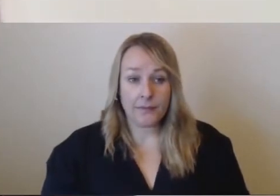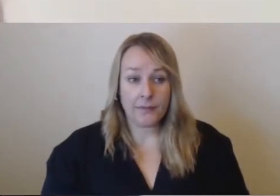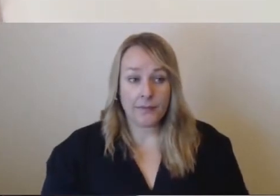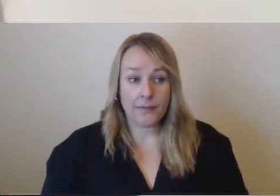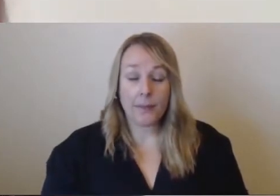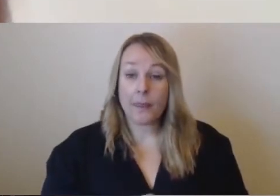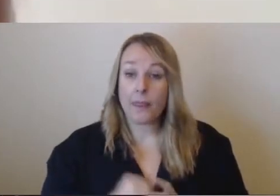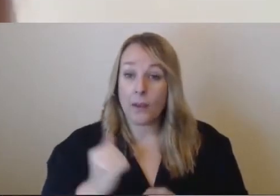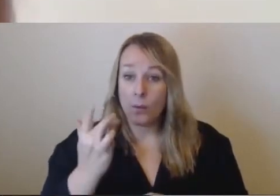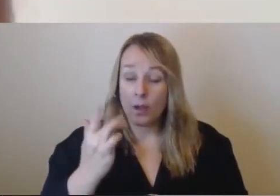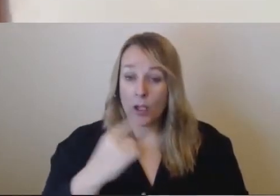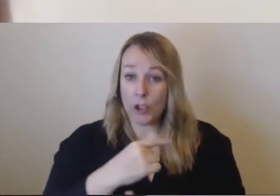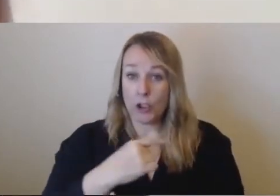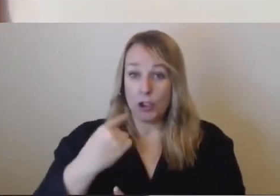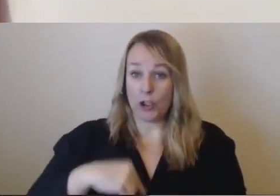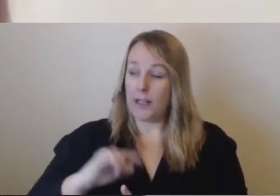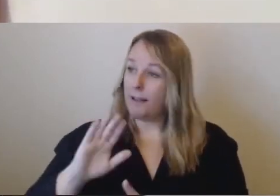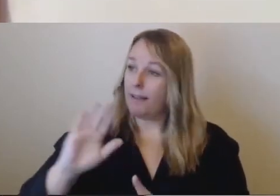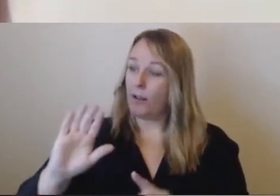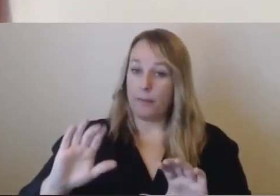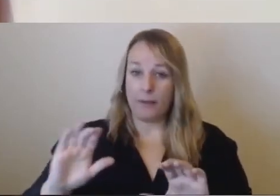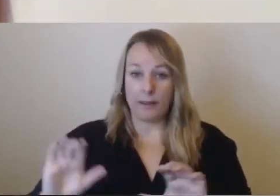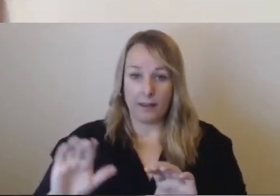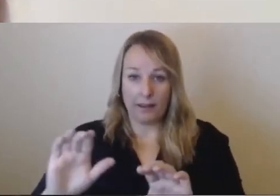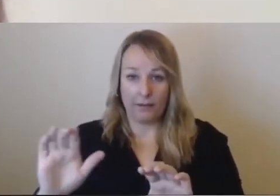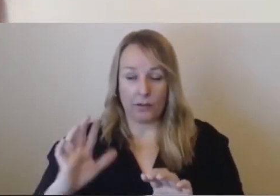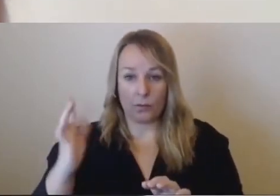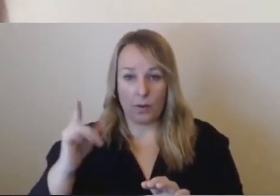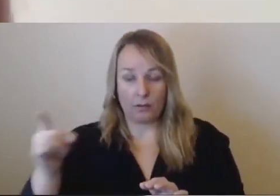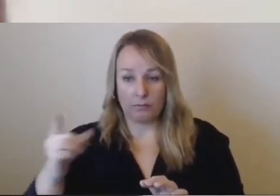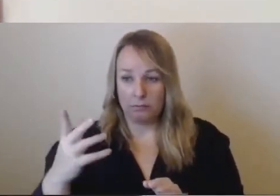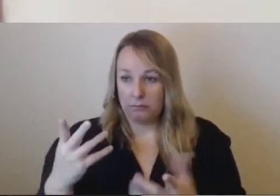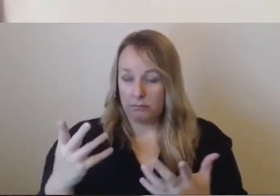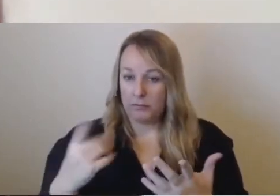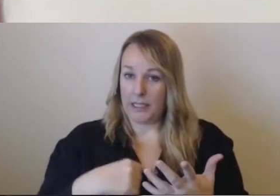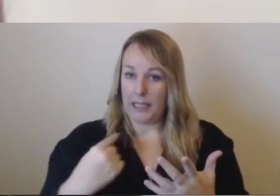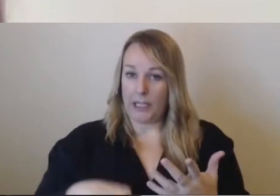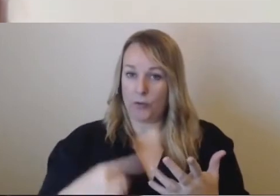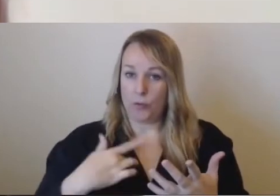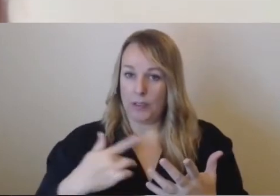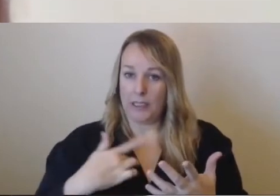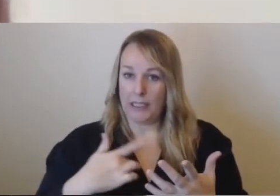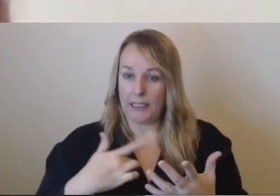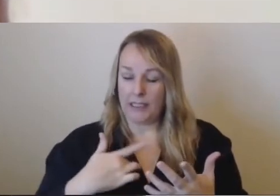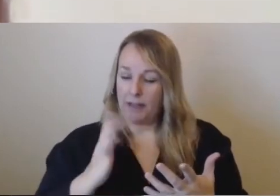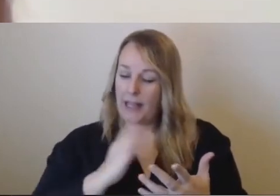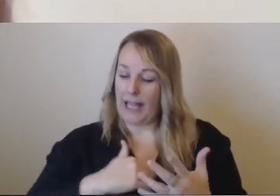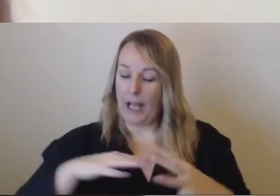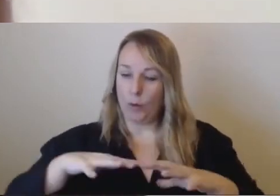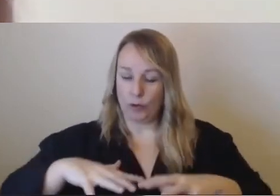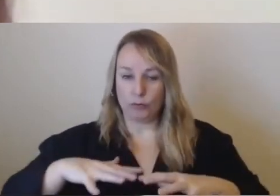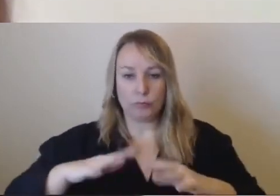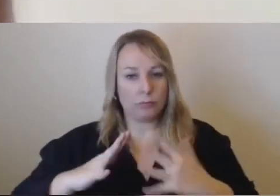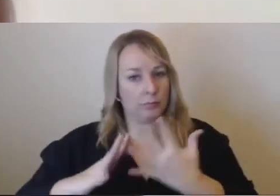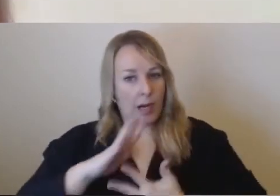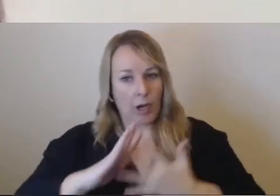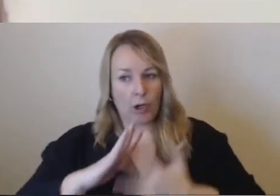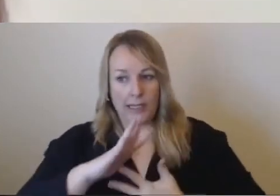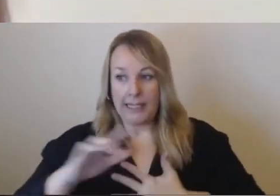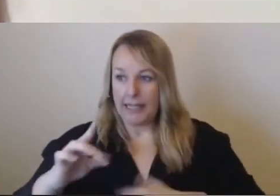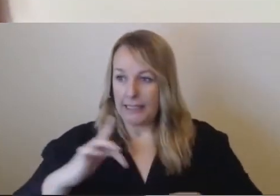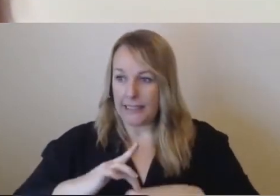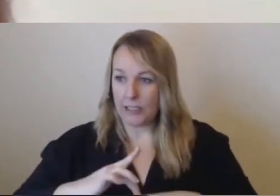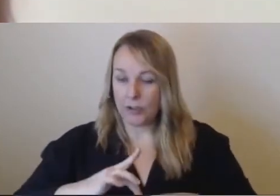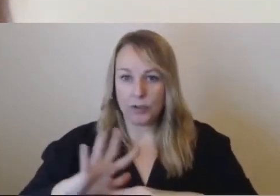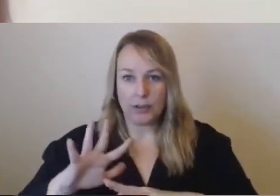China is behaving in this way because a country has touched on what it considers to be its core interests, I don't know how, there